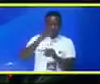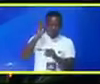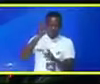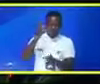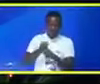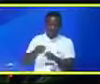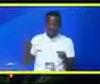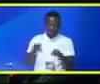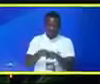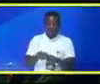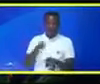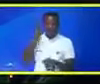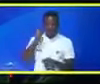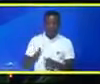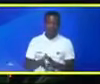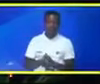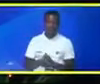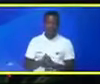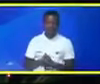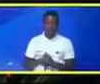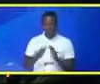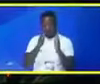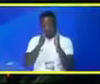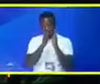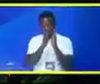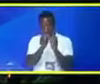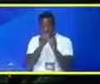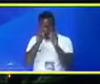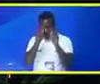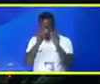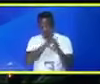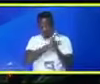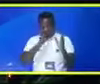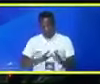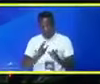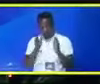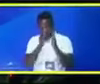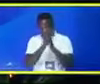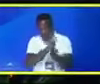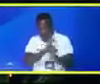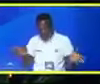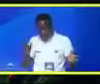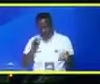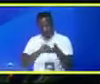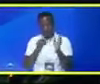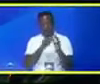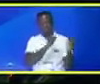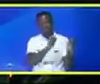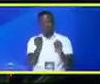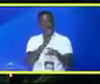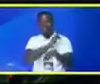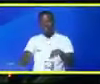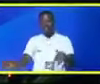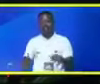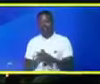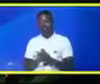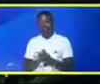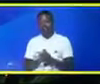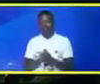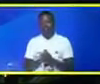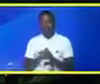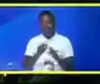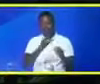them. A prayerless Christian truly is a powerless Christian. Powerless